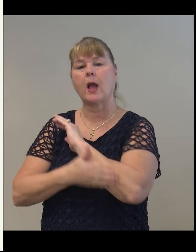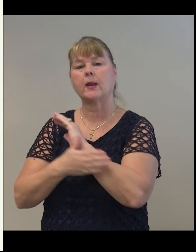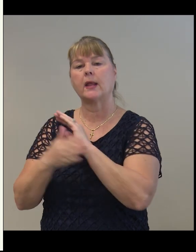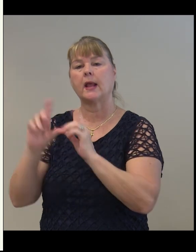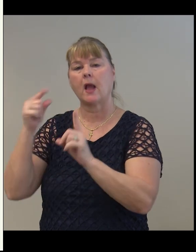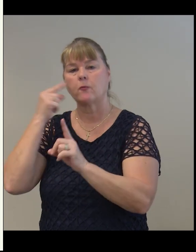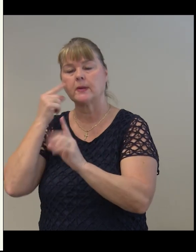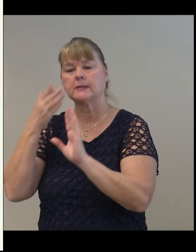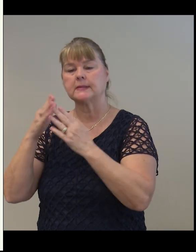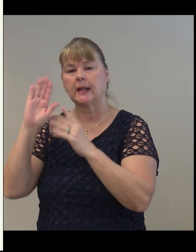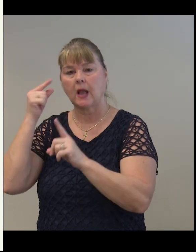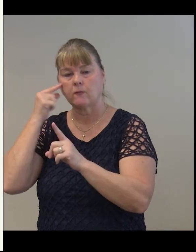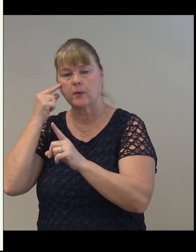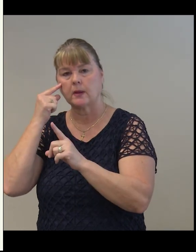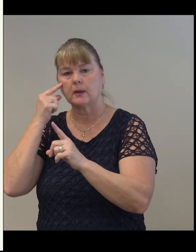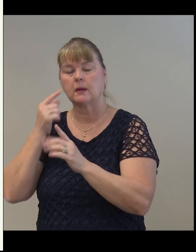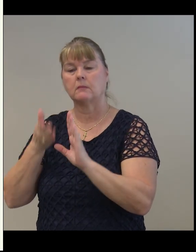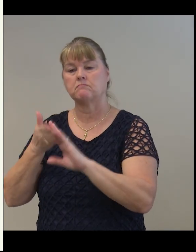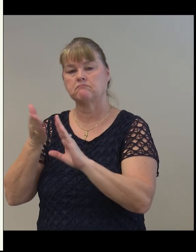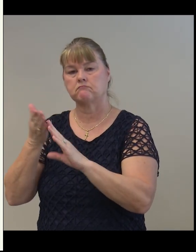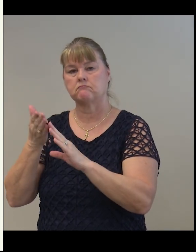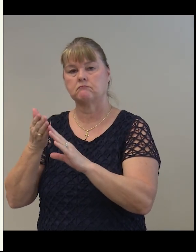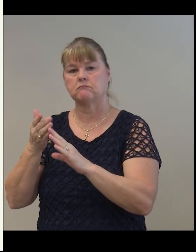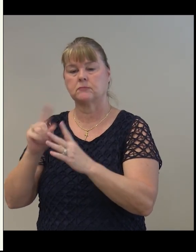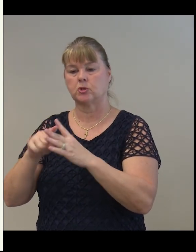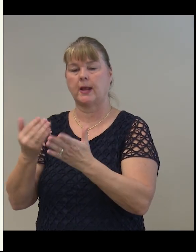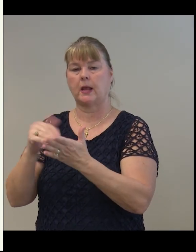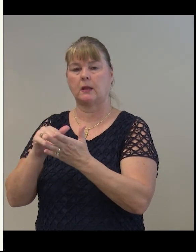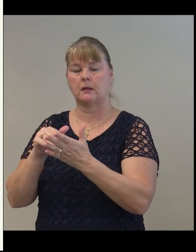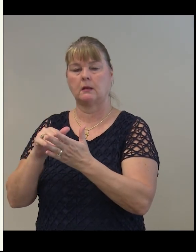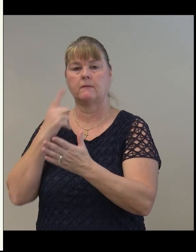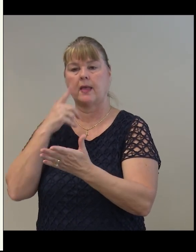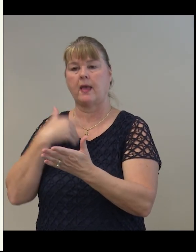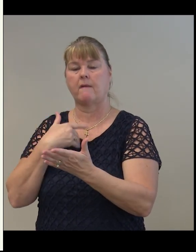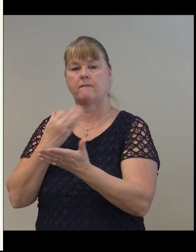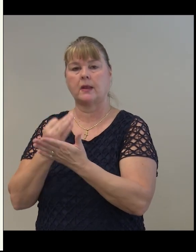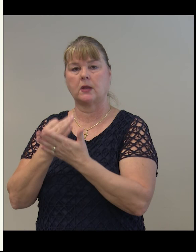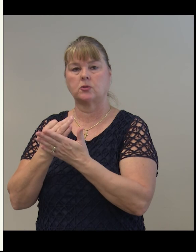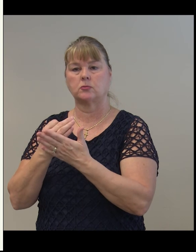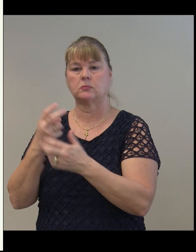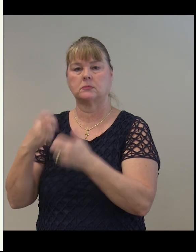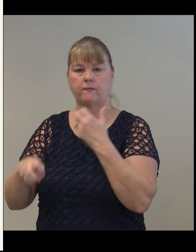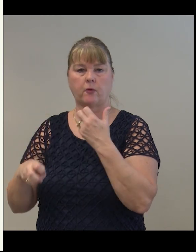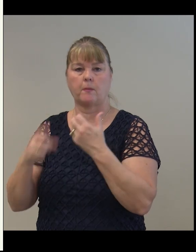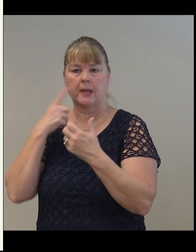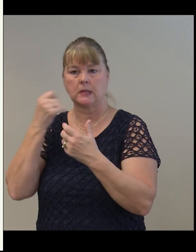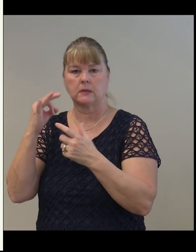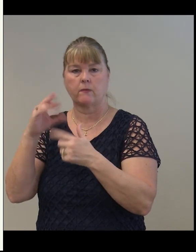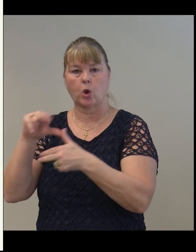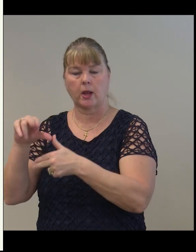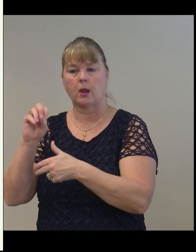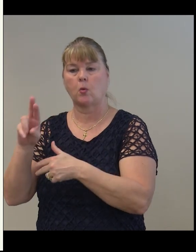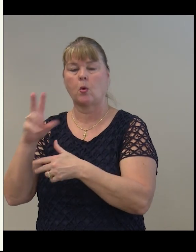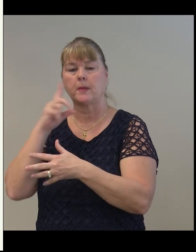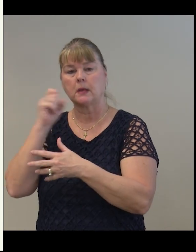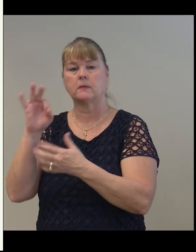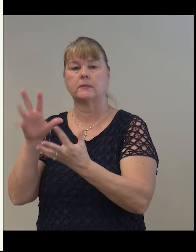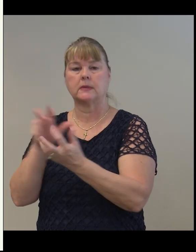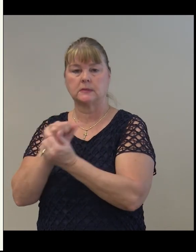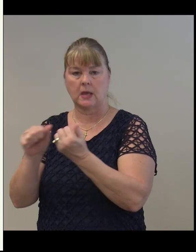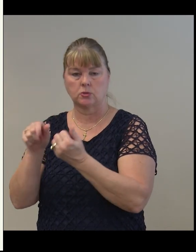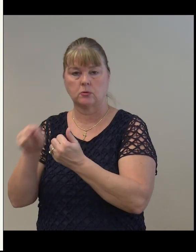county governments, our city governments, get back up and running if they've had financial hardship because of a hurricane or because